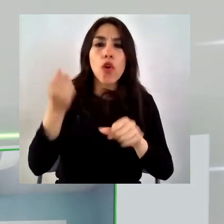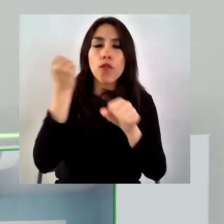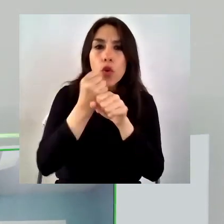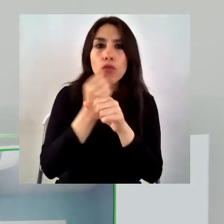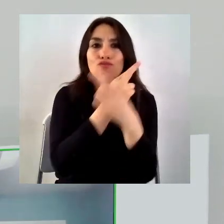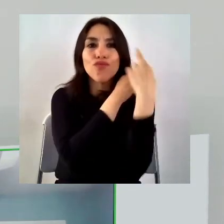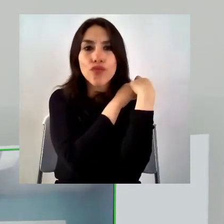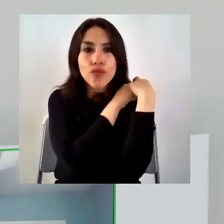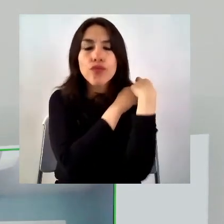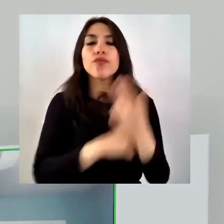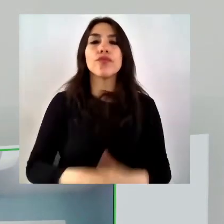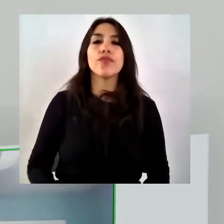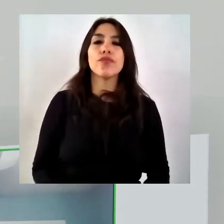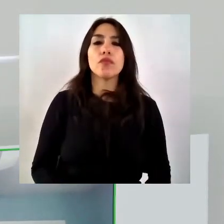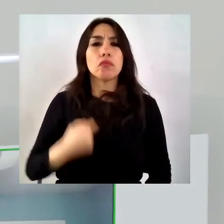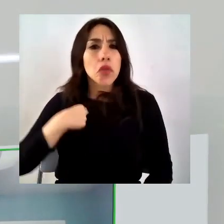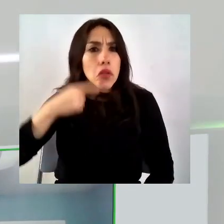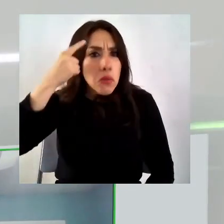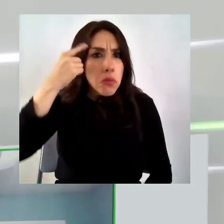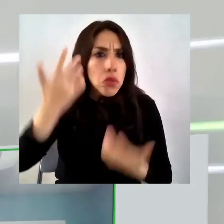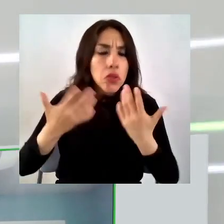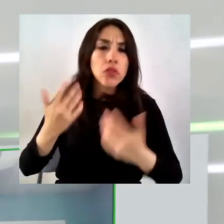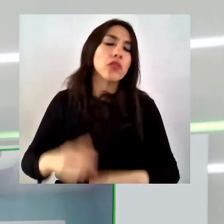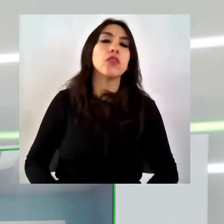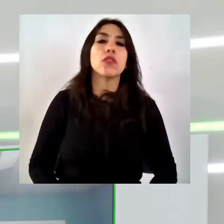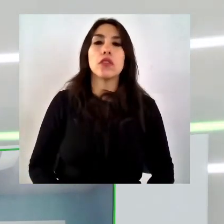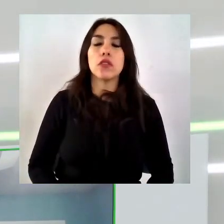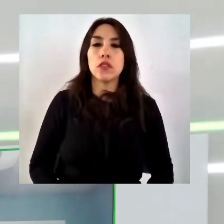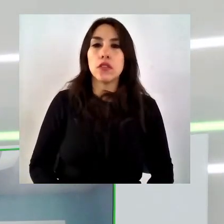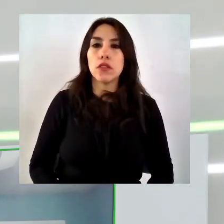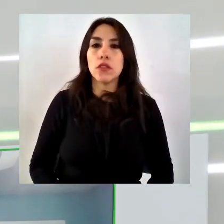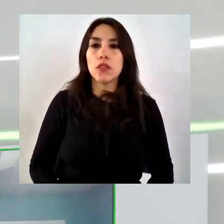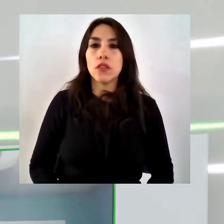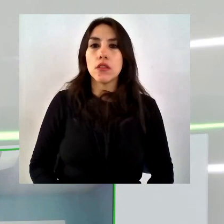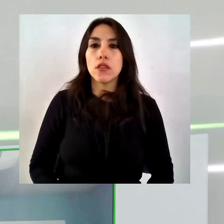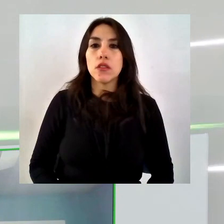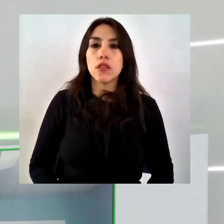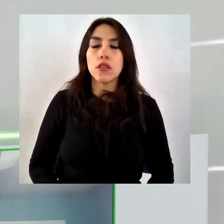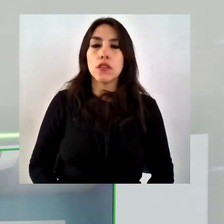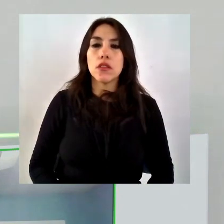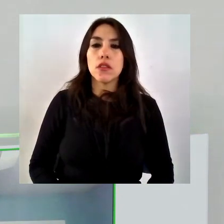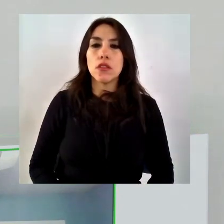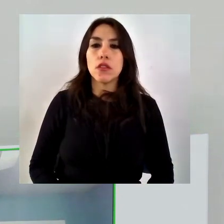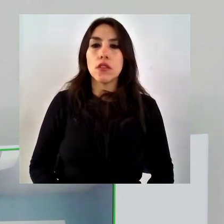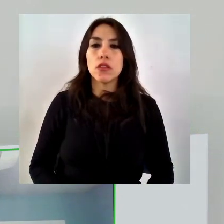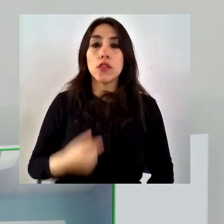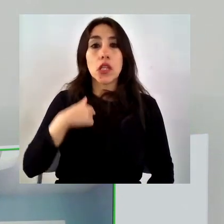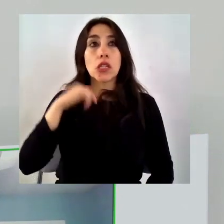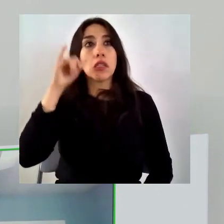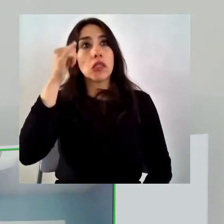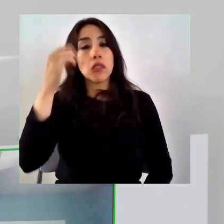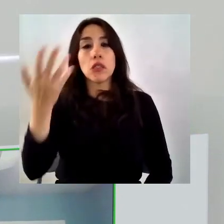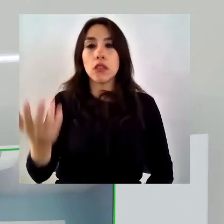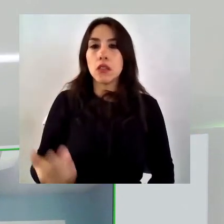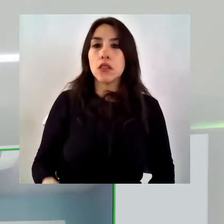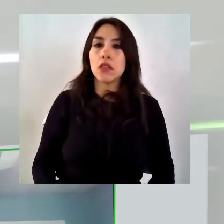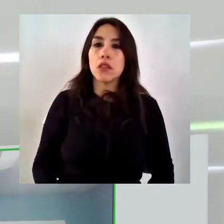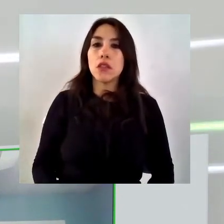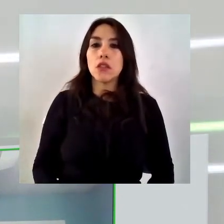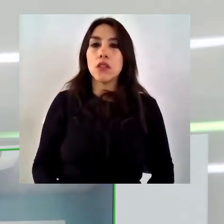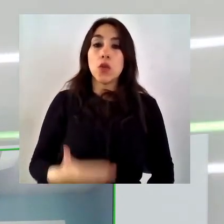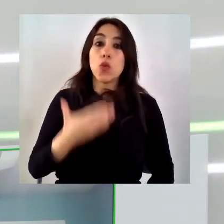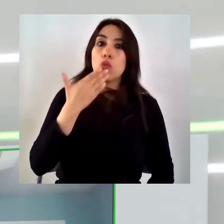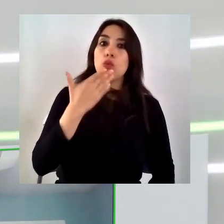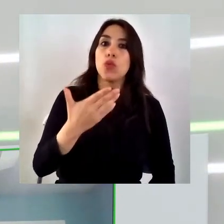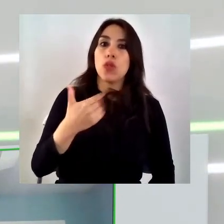Yeah, so first, I do want to acknowledge again, right, that disclosing a disability is a